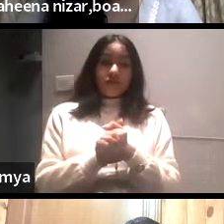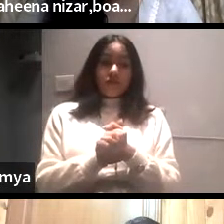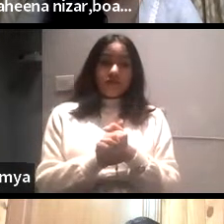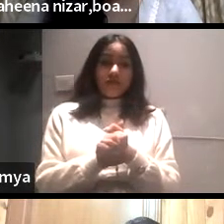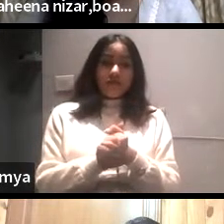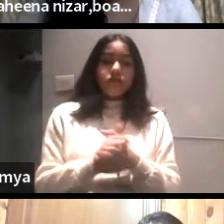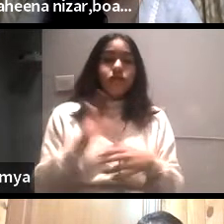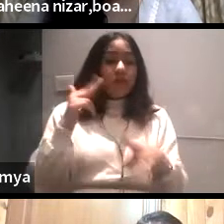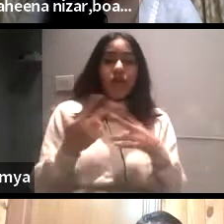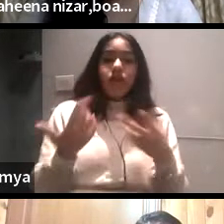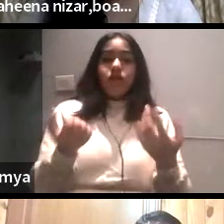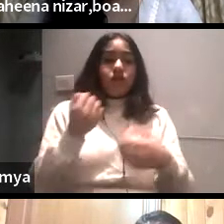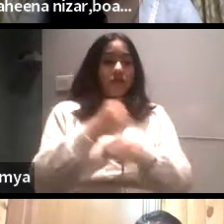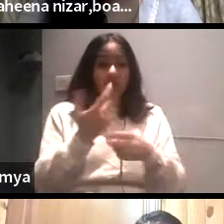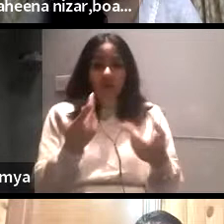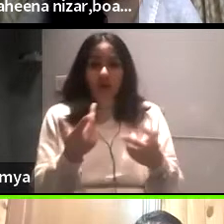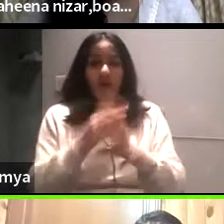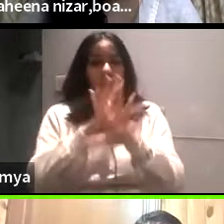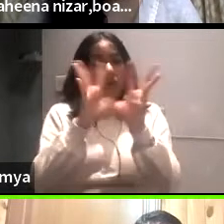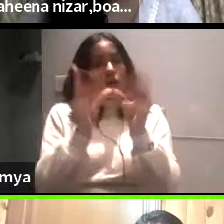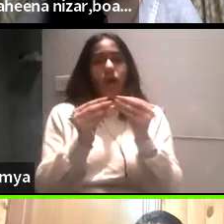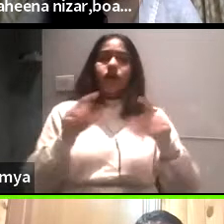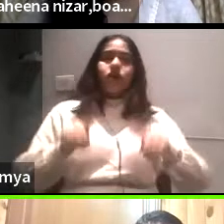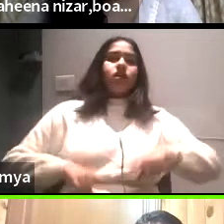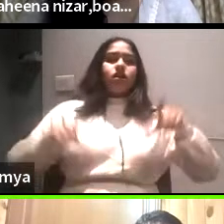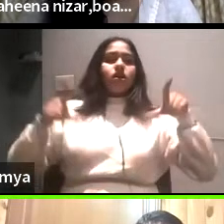local government, all fields of life.